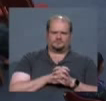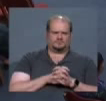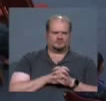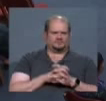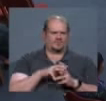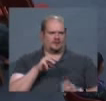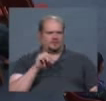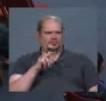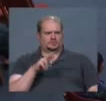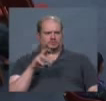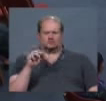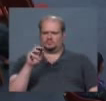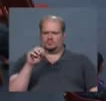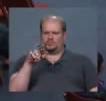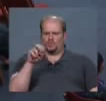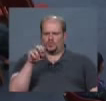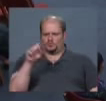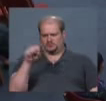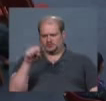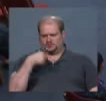Okay, thank you.